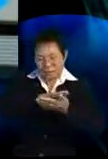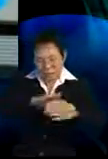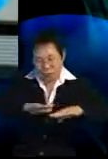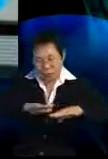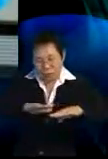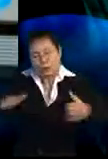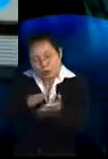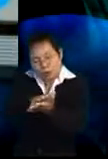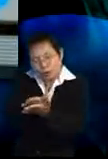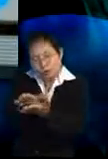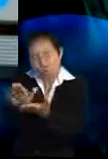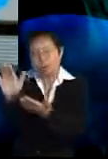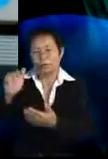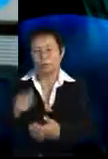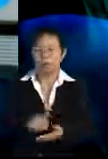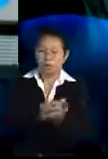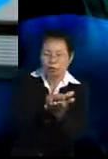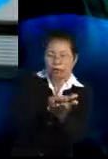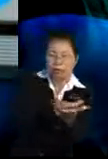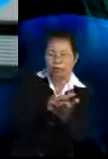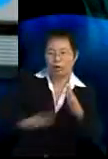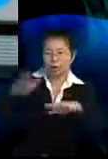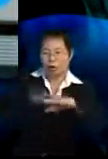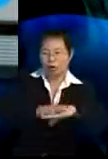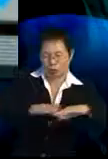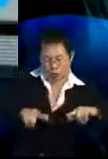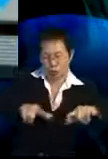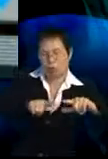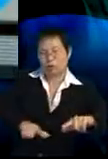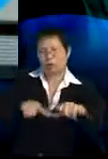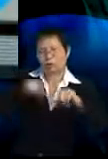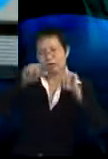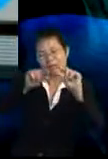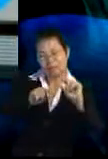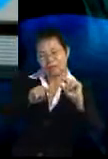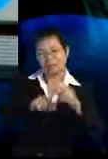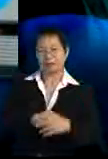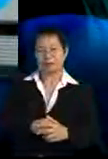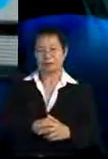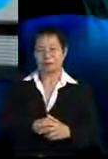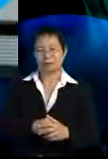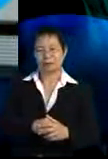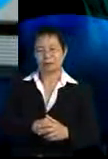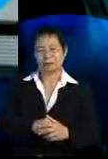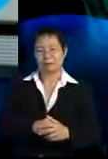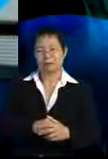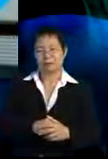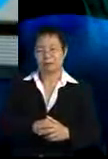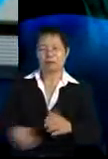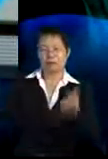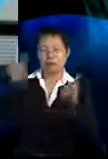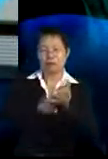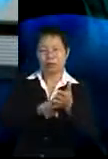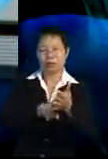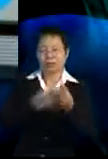the smoothest. Friction acting on the wooden block is the least. The big balance reading recorded